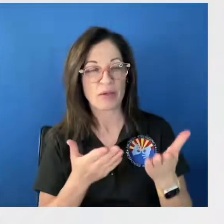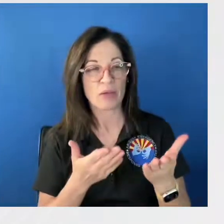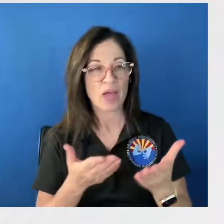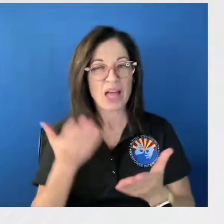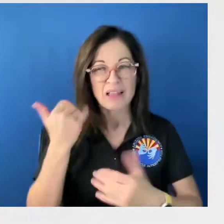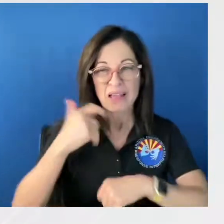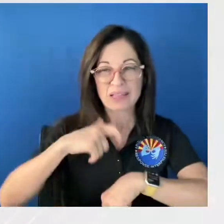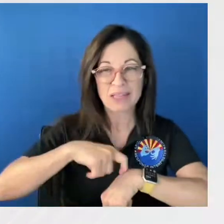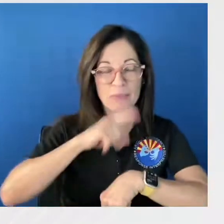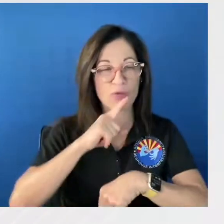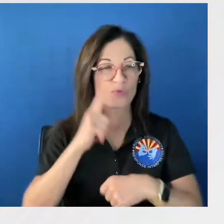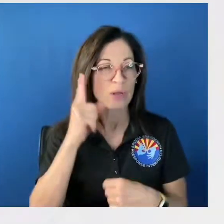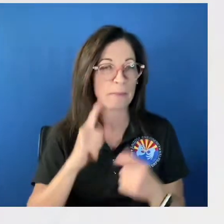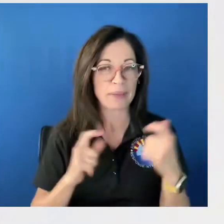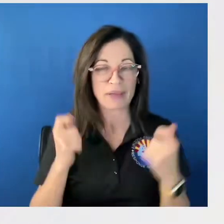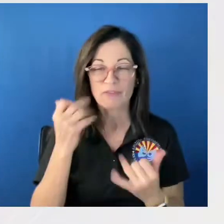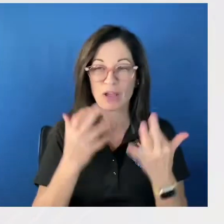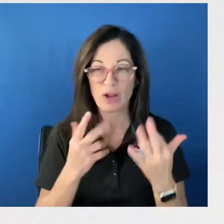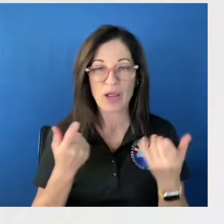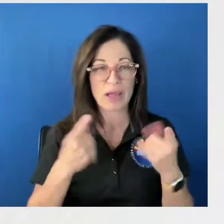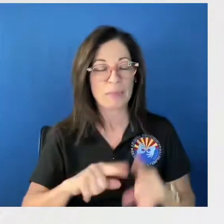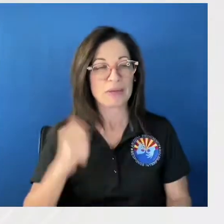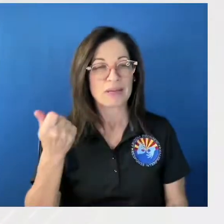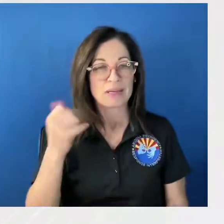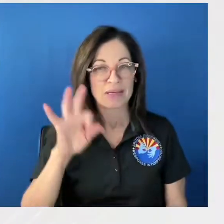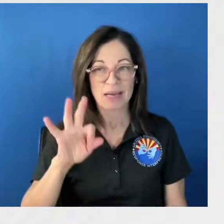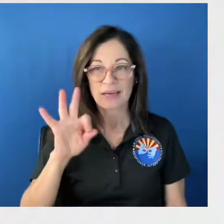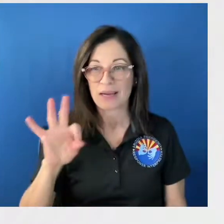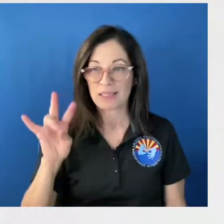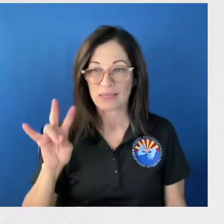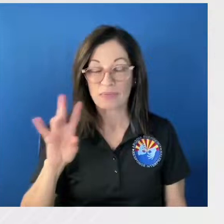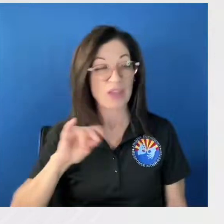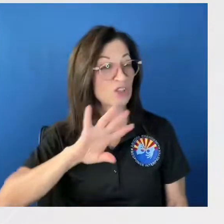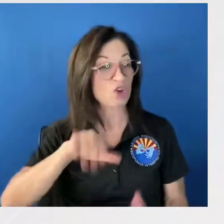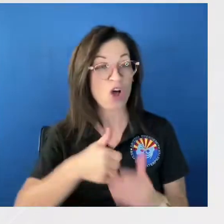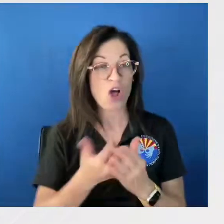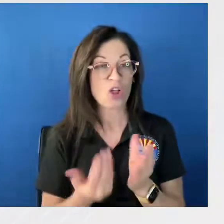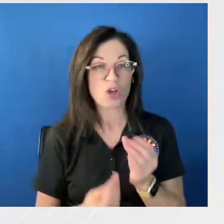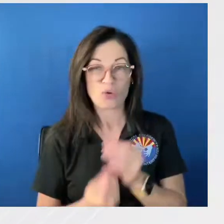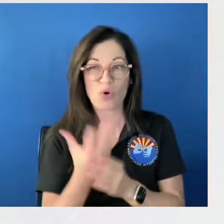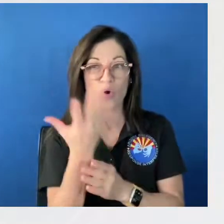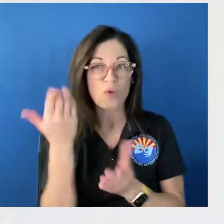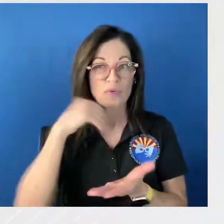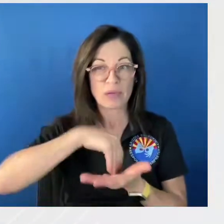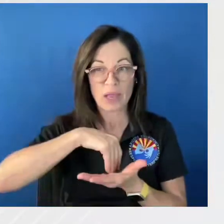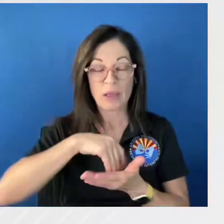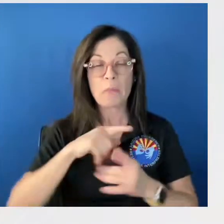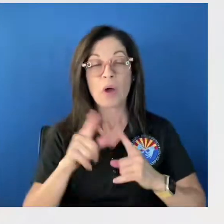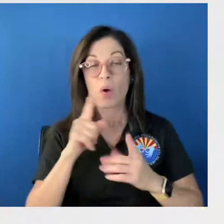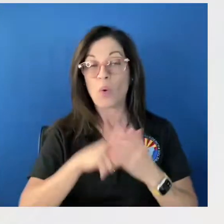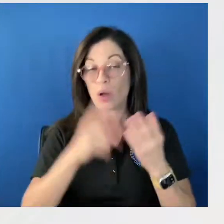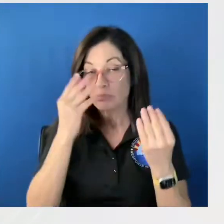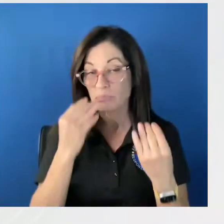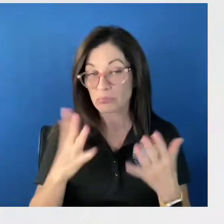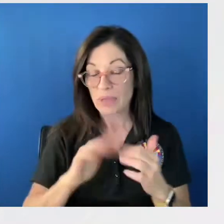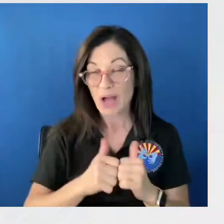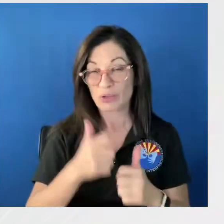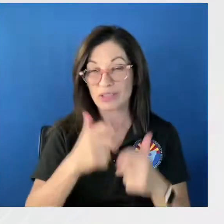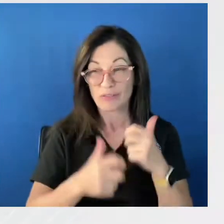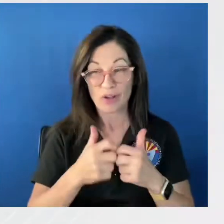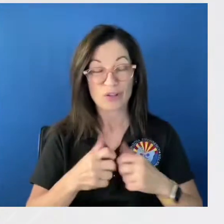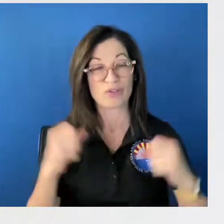center field here was in 1997. So that's all regrown. But what really gives you an indication of how difficult it is to fight this